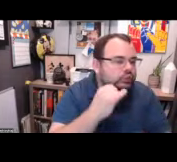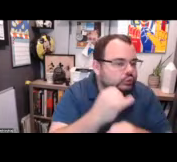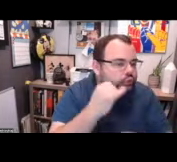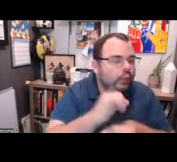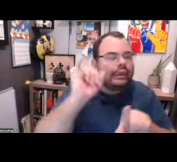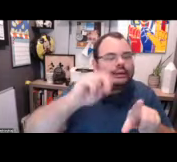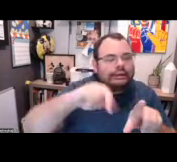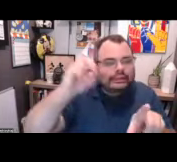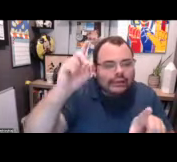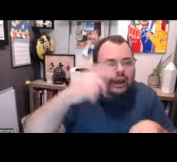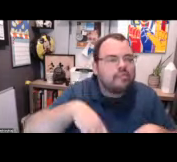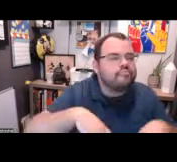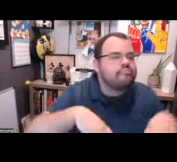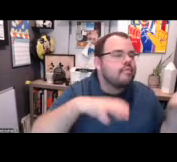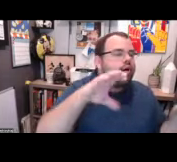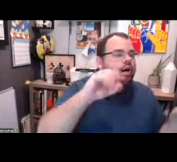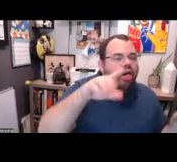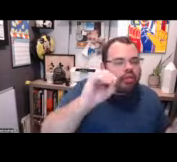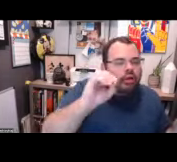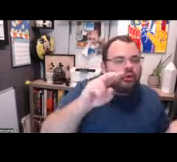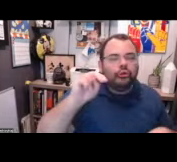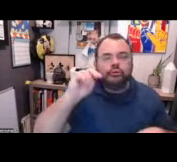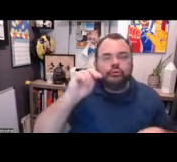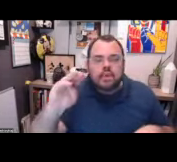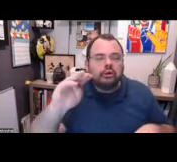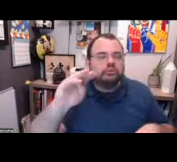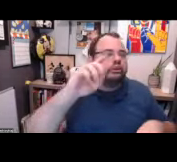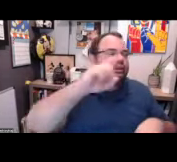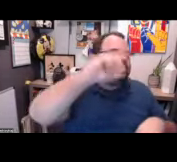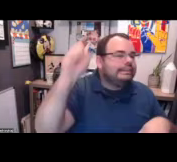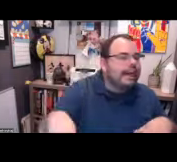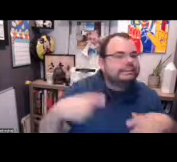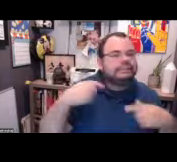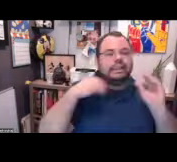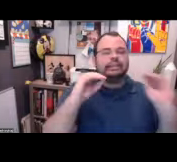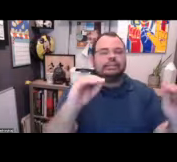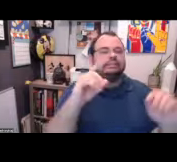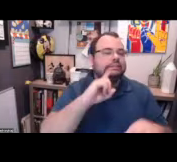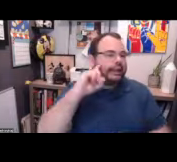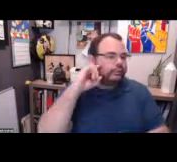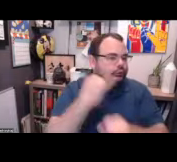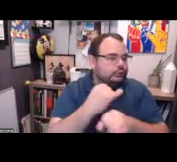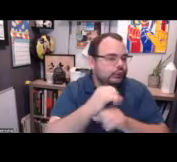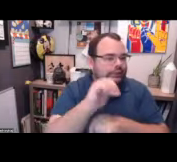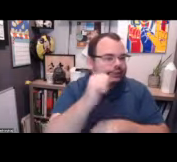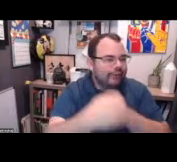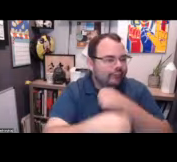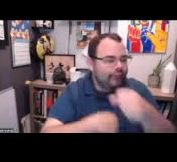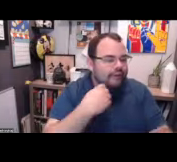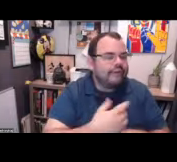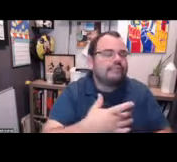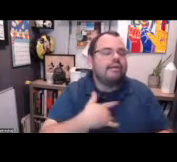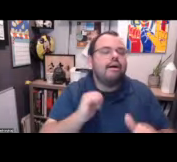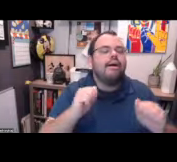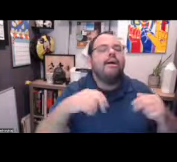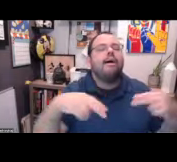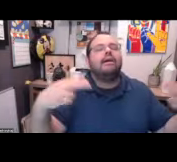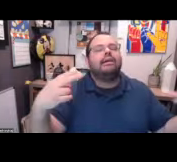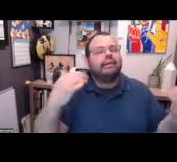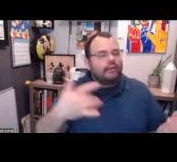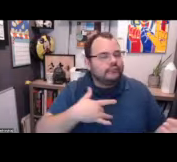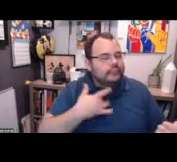ahead and do an intern at the Deaf Institute. And I went to Texas and to the deaf school